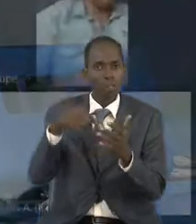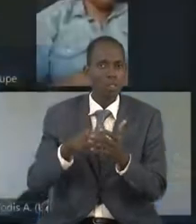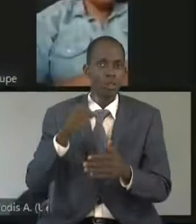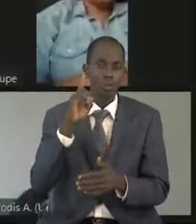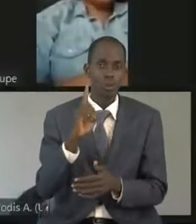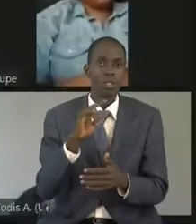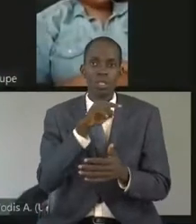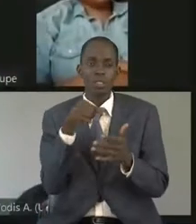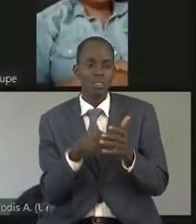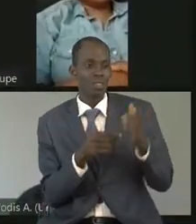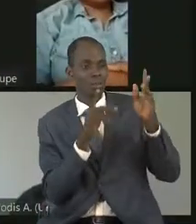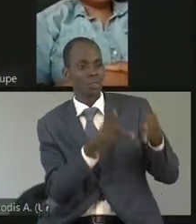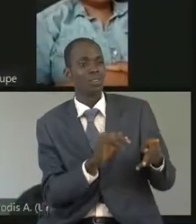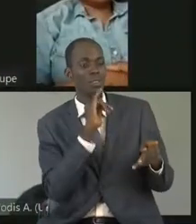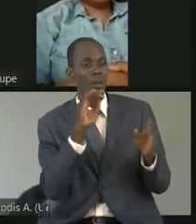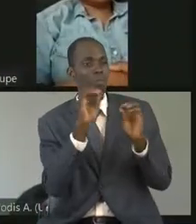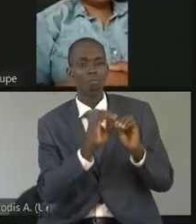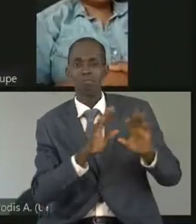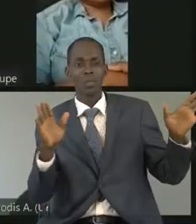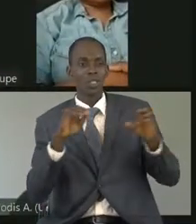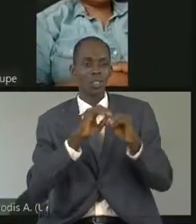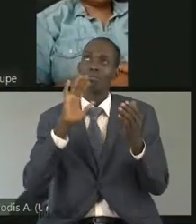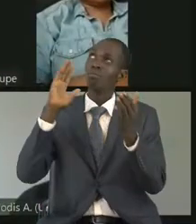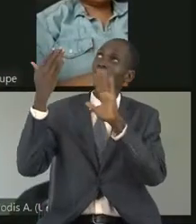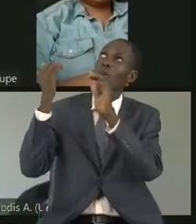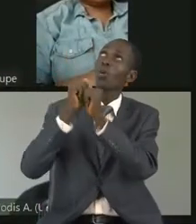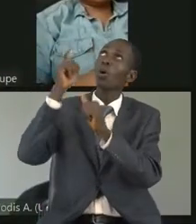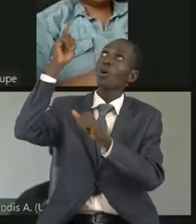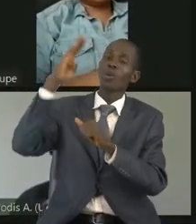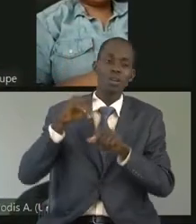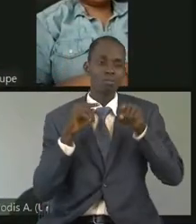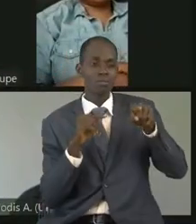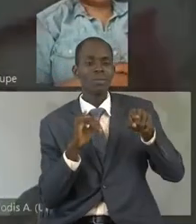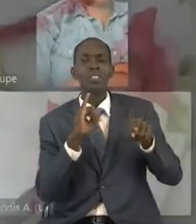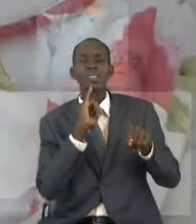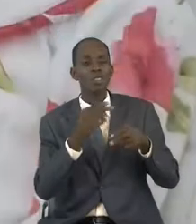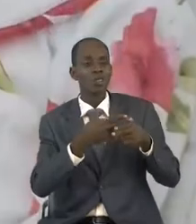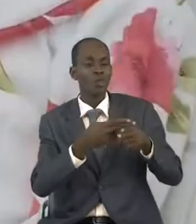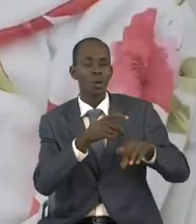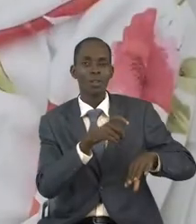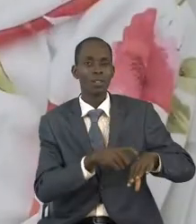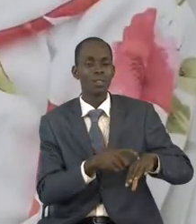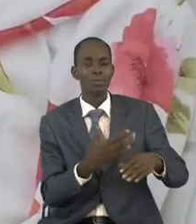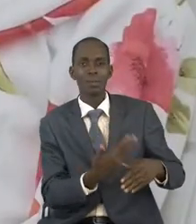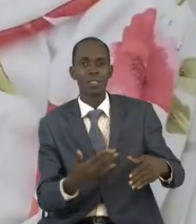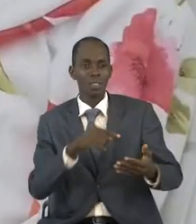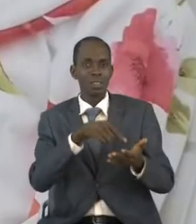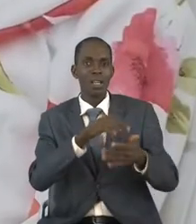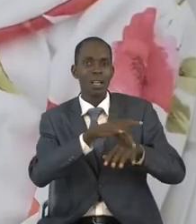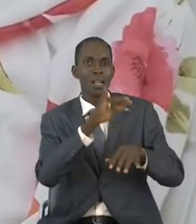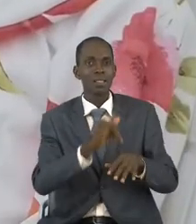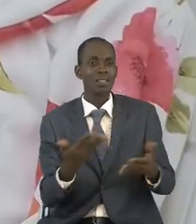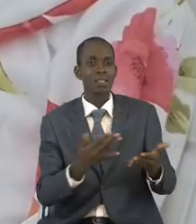is nothing. In comparison with the Almighty, this temporal thing, this earthly thing is